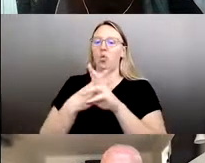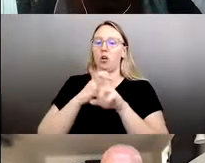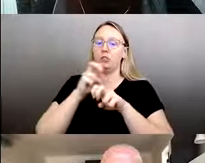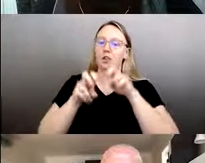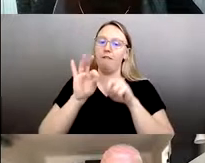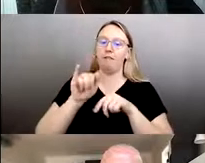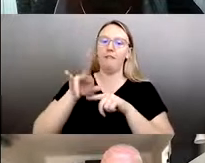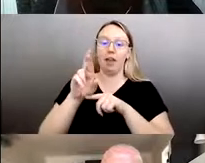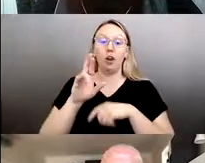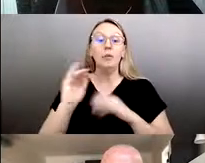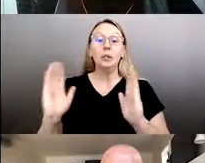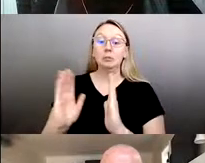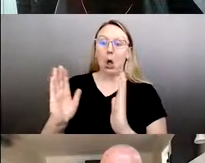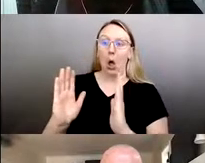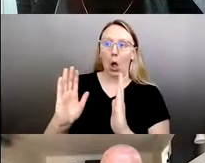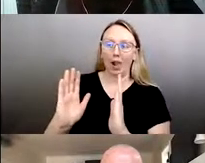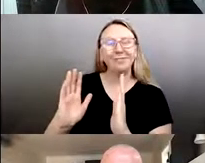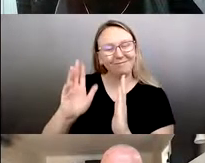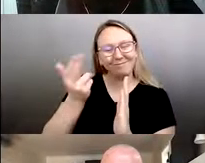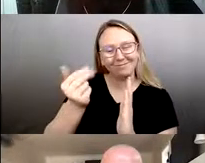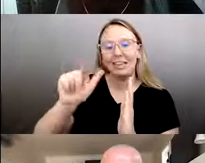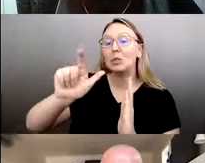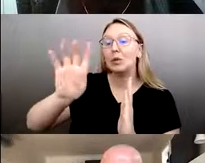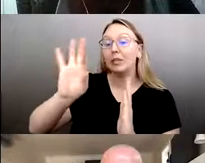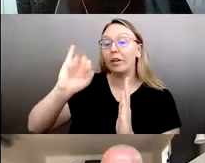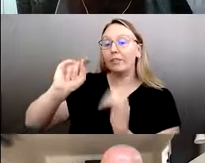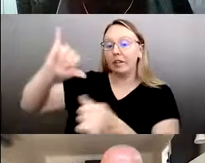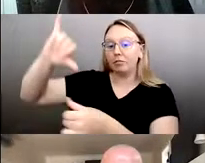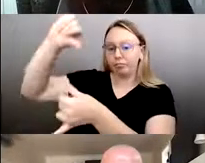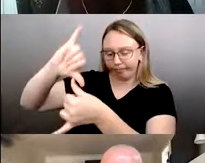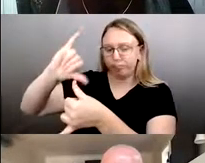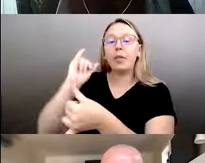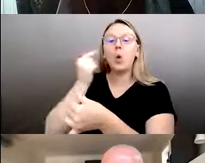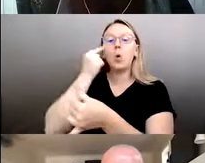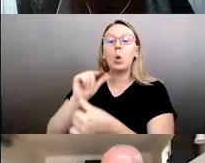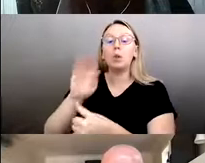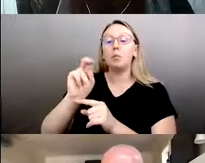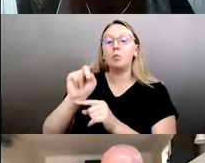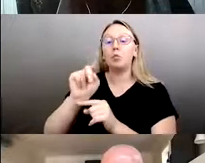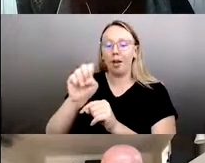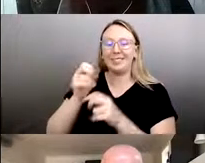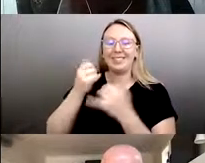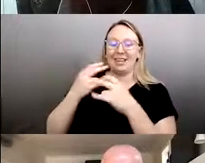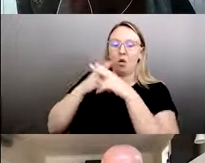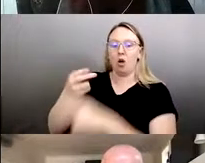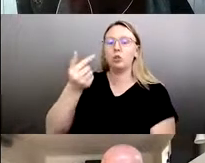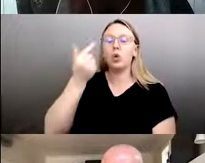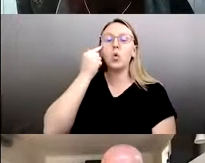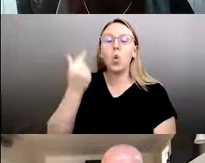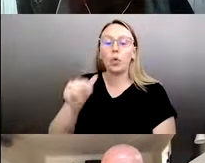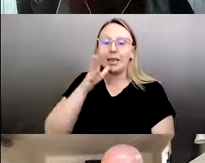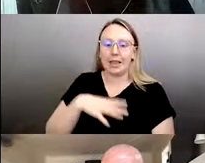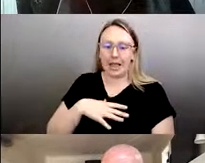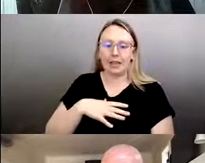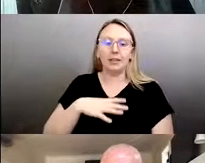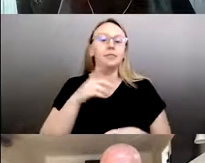the gilded bronze is best known today as the Golden Lady. And at the Garfield Park Conservatory, which boasts